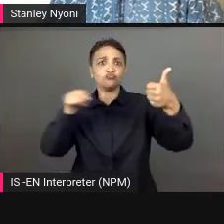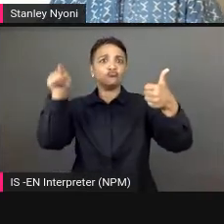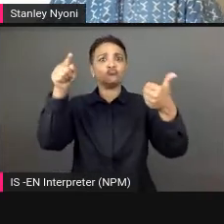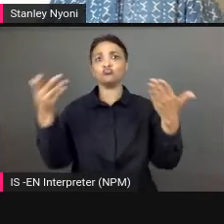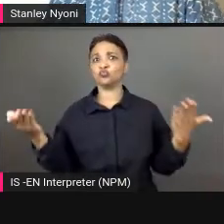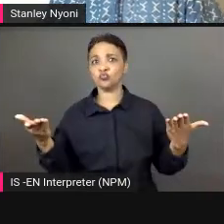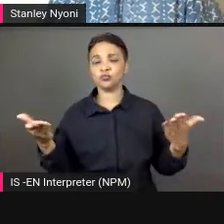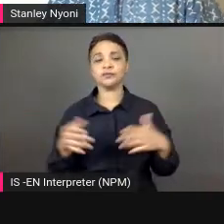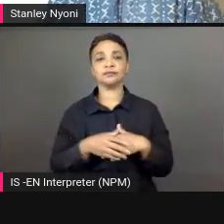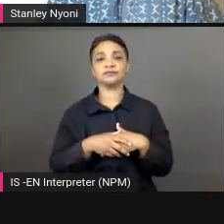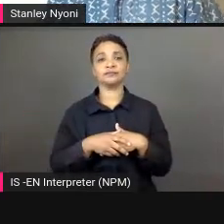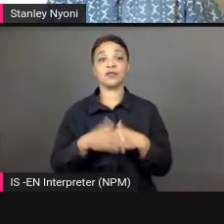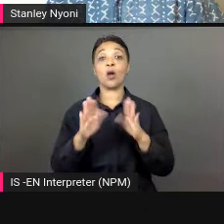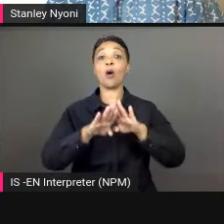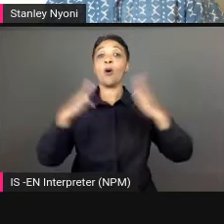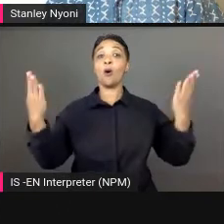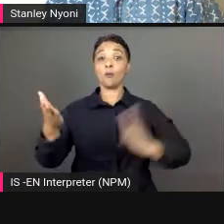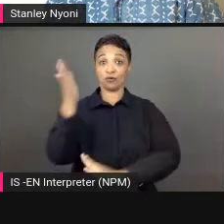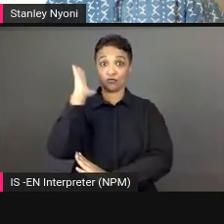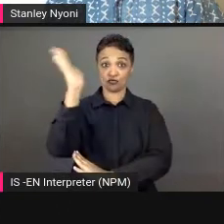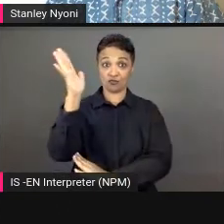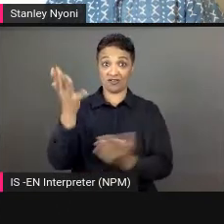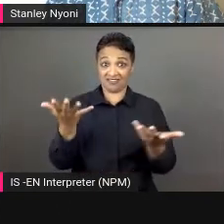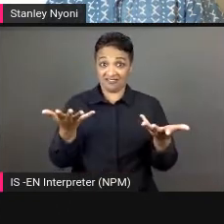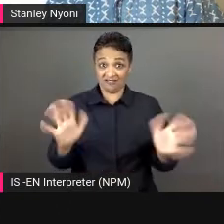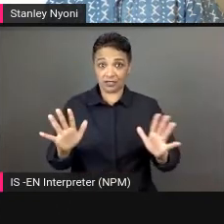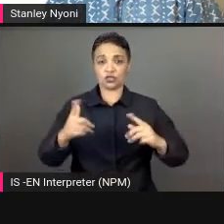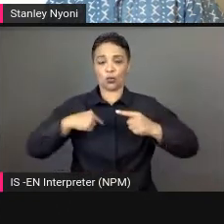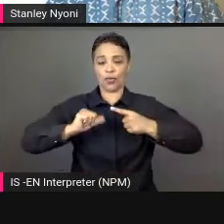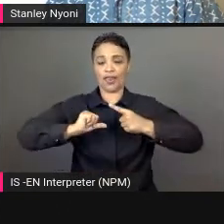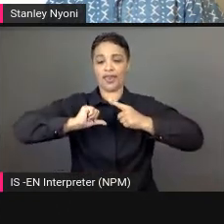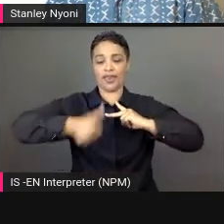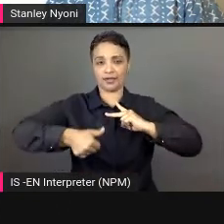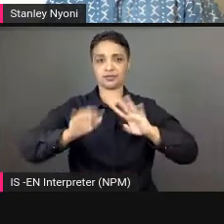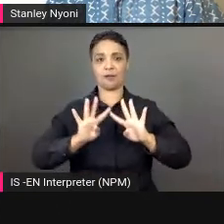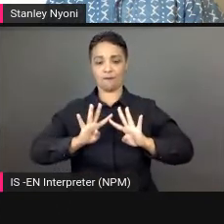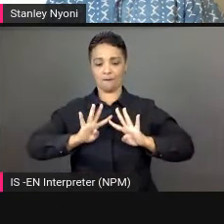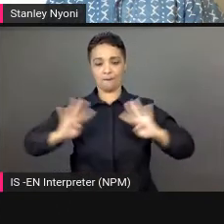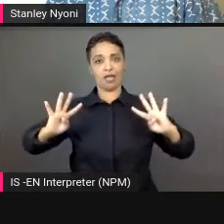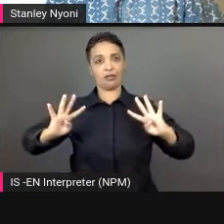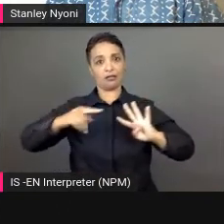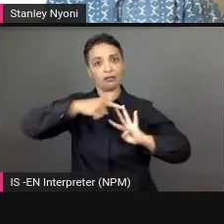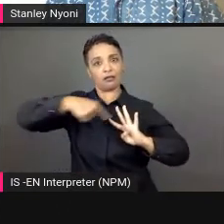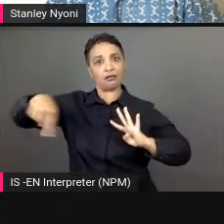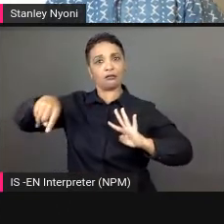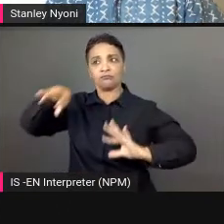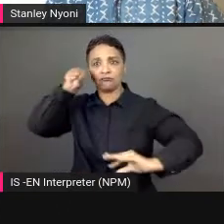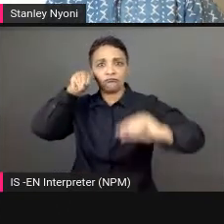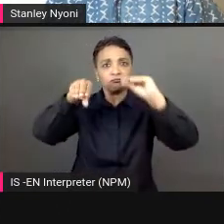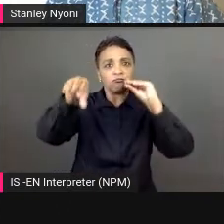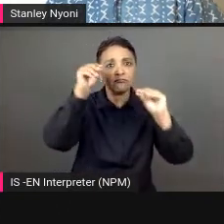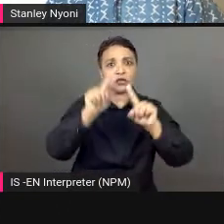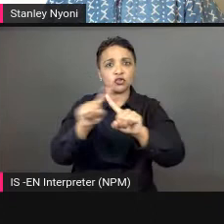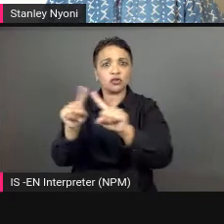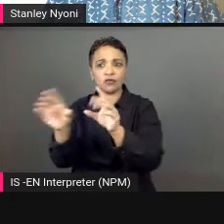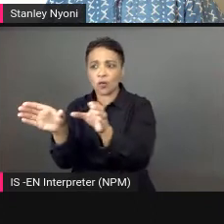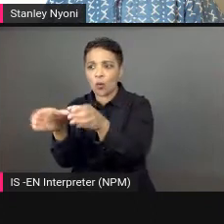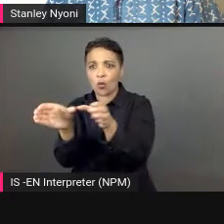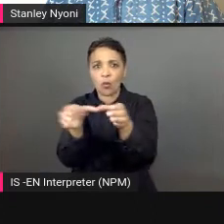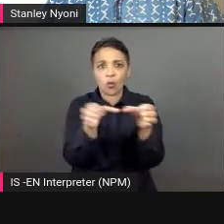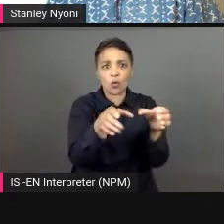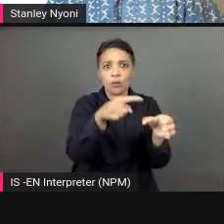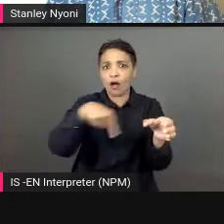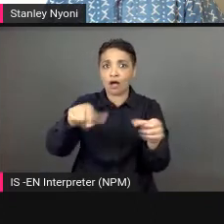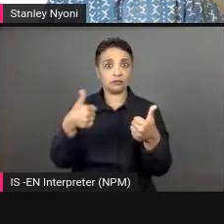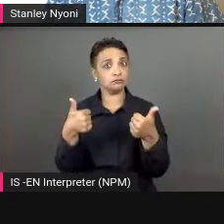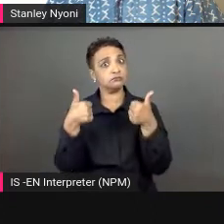opening remarks, we will be starting the next session with a panel designed to help us learn from other movements, that have made great strides